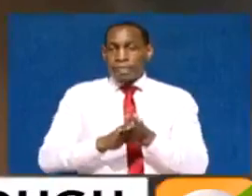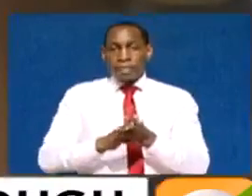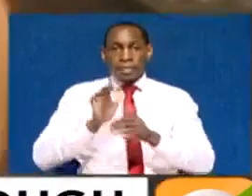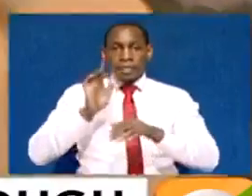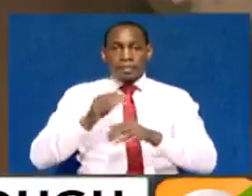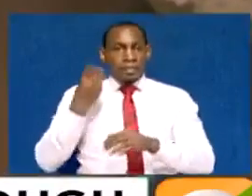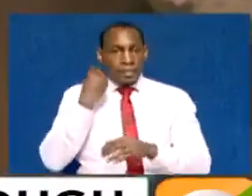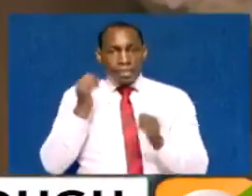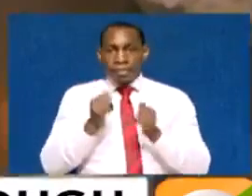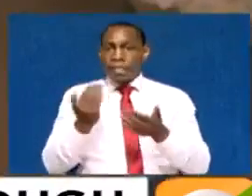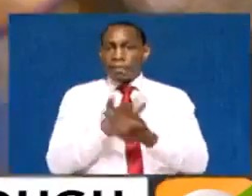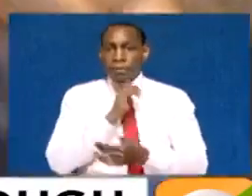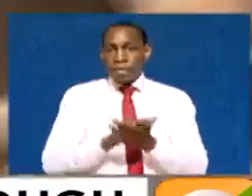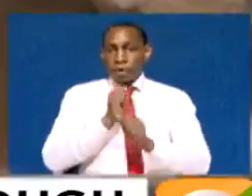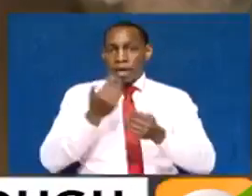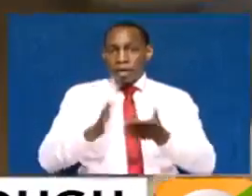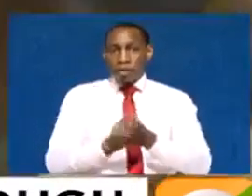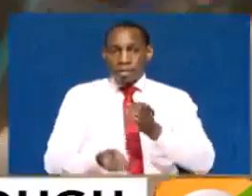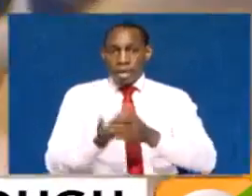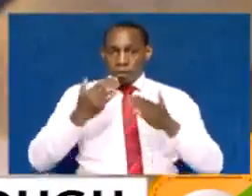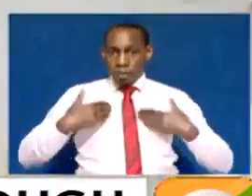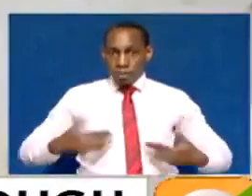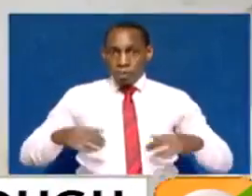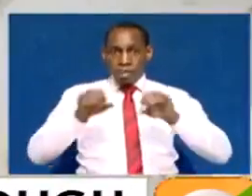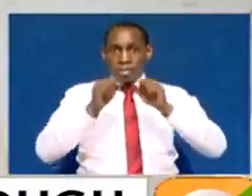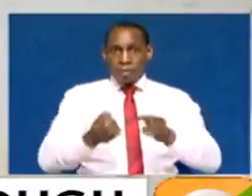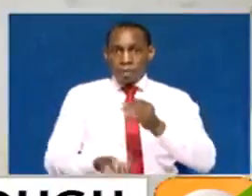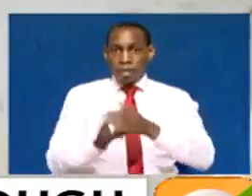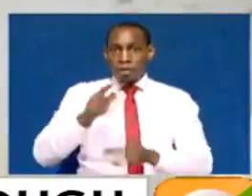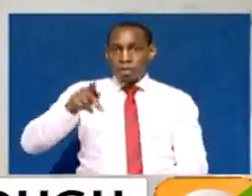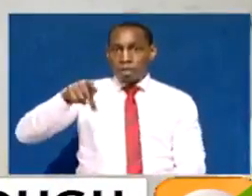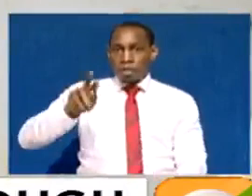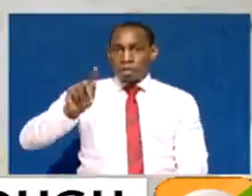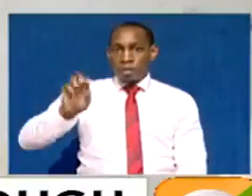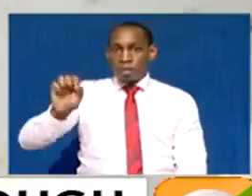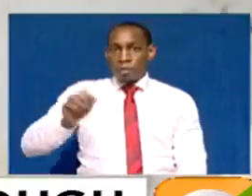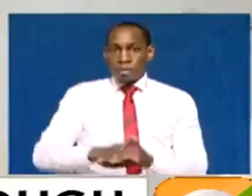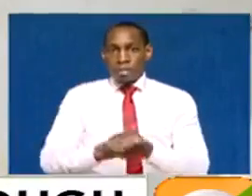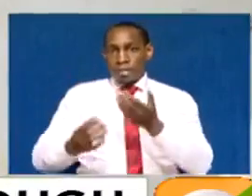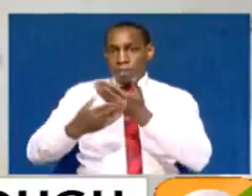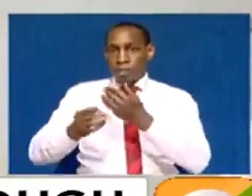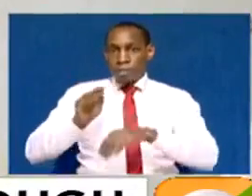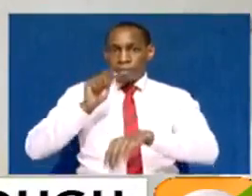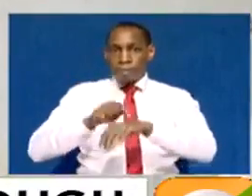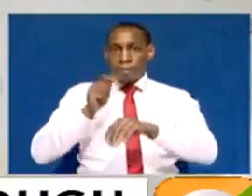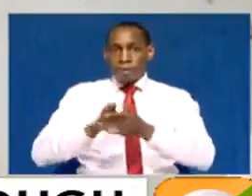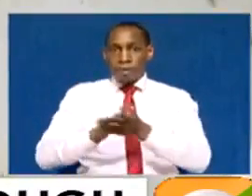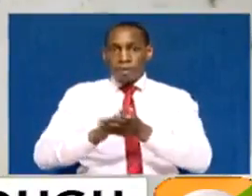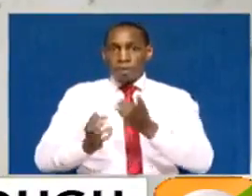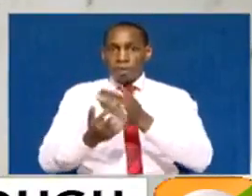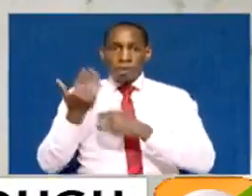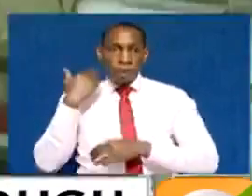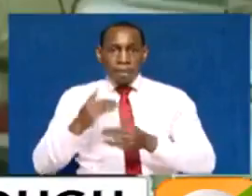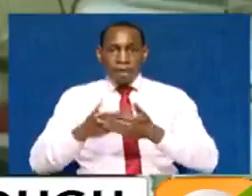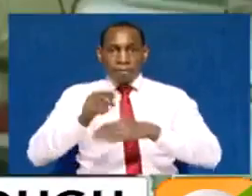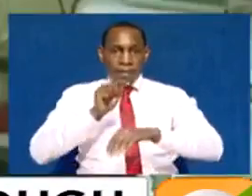free. The vaccine works by triggering the immune system to produce proteins that mimic the parasites released into the bloodstream following the bite